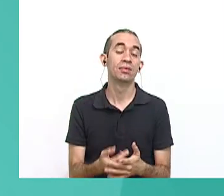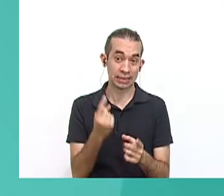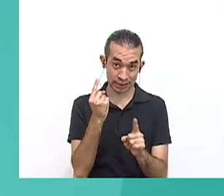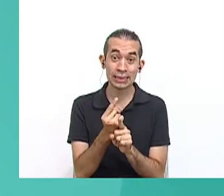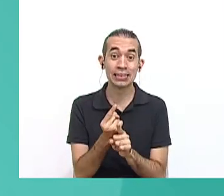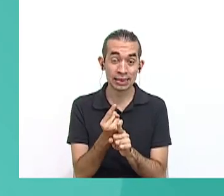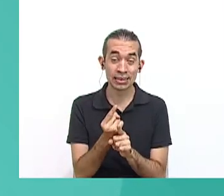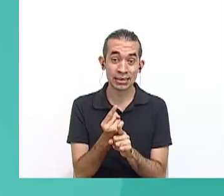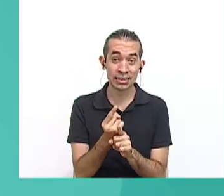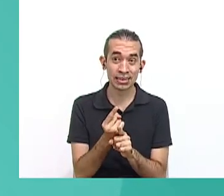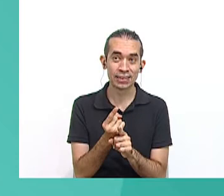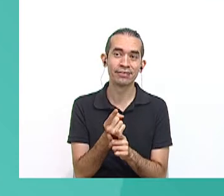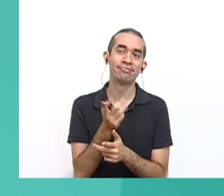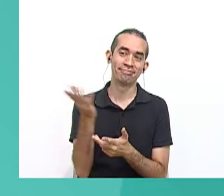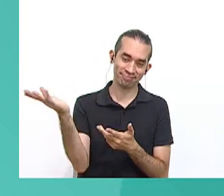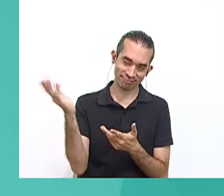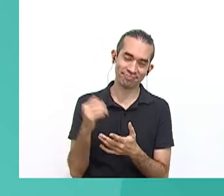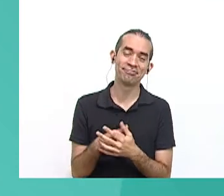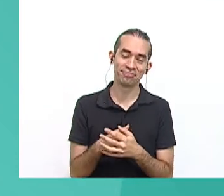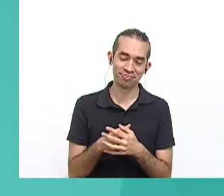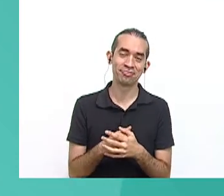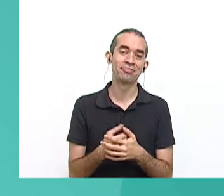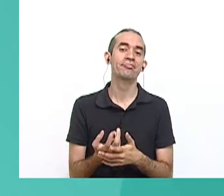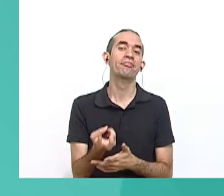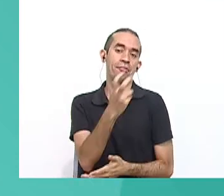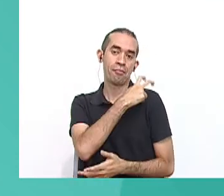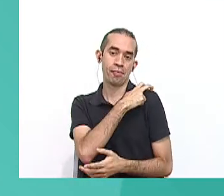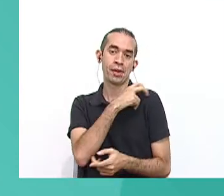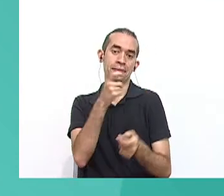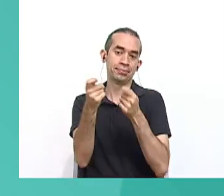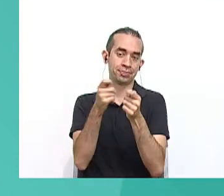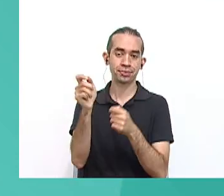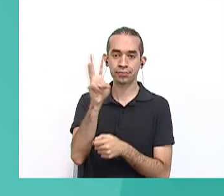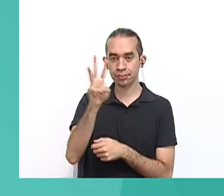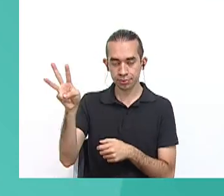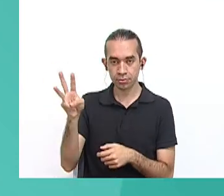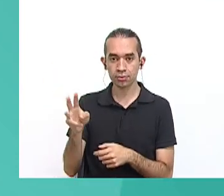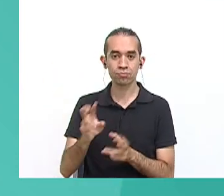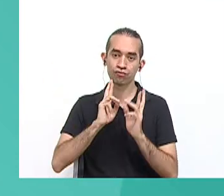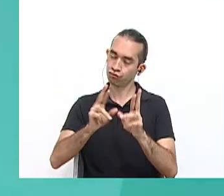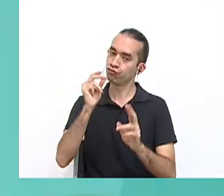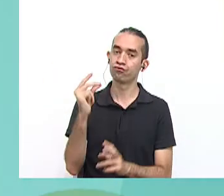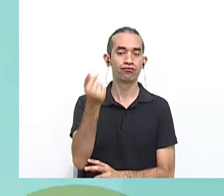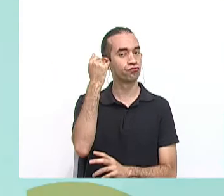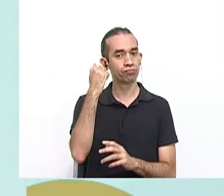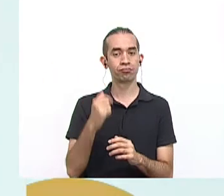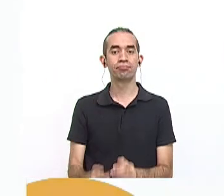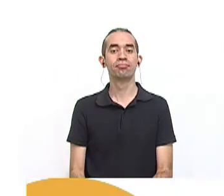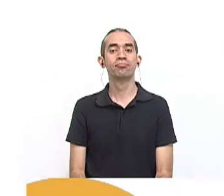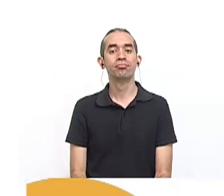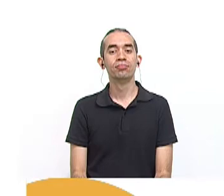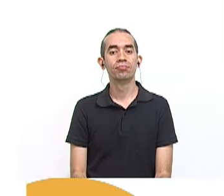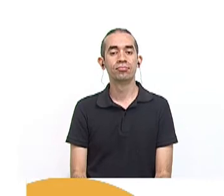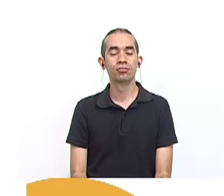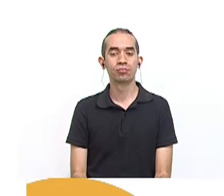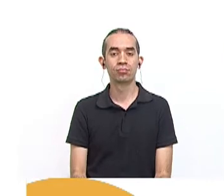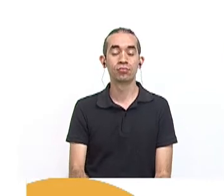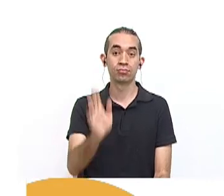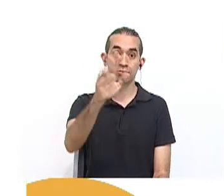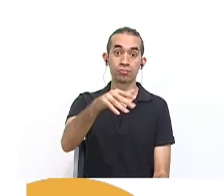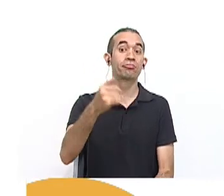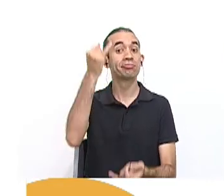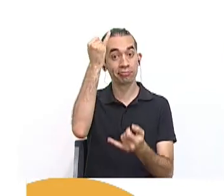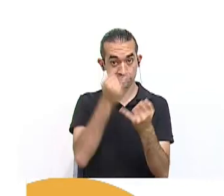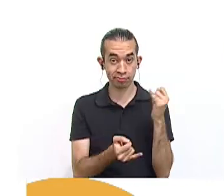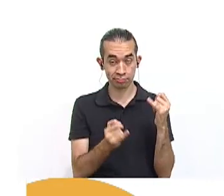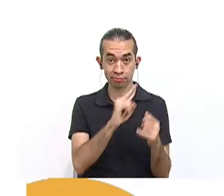Yes? Okay, yes. A web manager usually reacts immediately. Okay? So, we have finished the